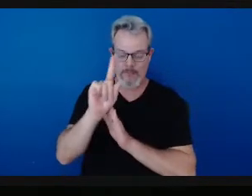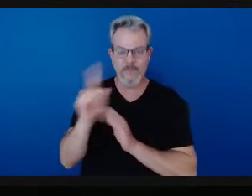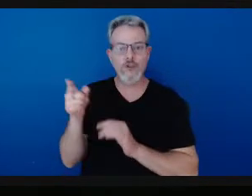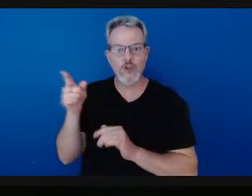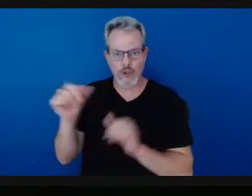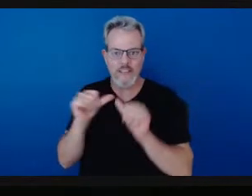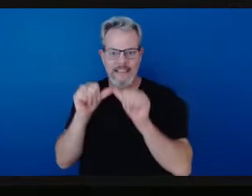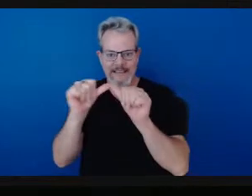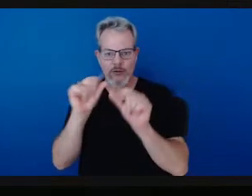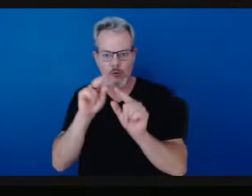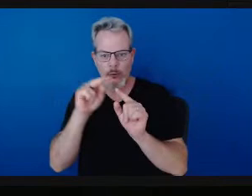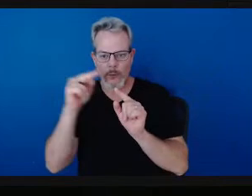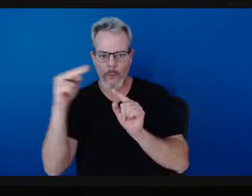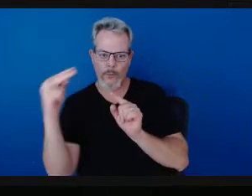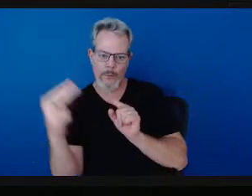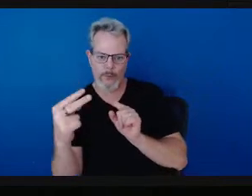around,